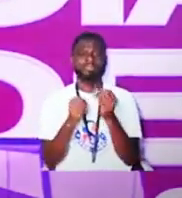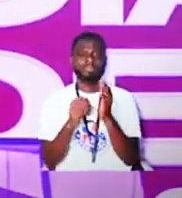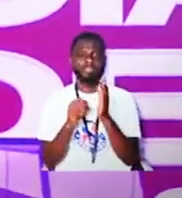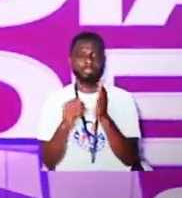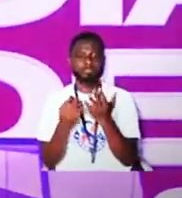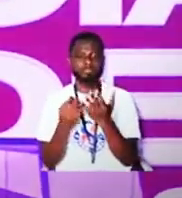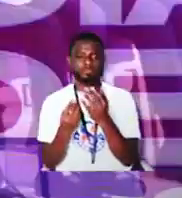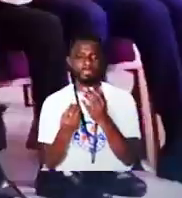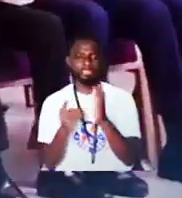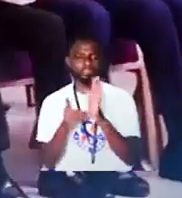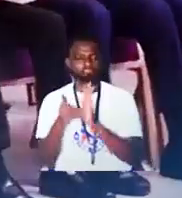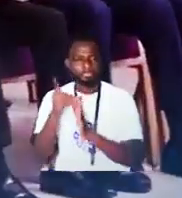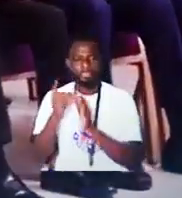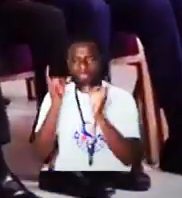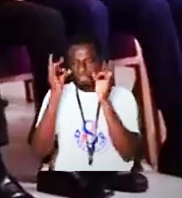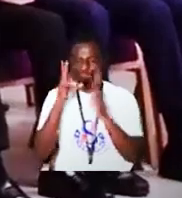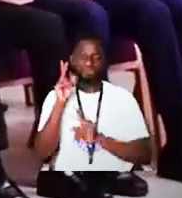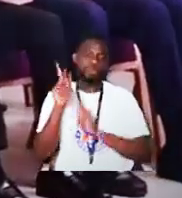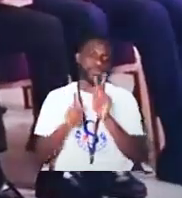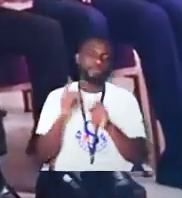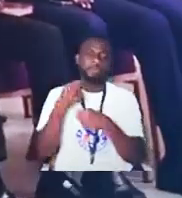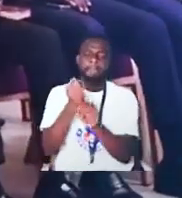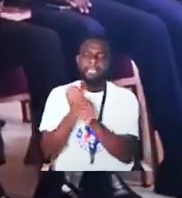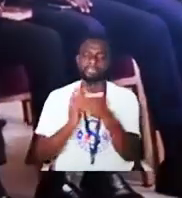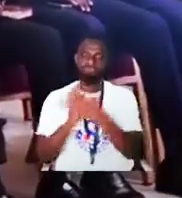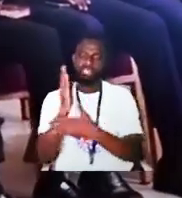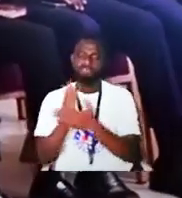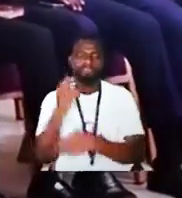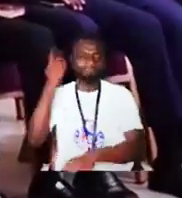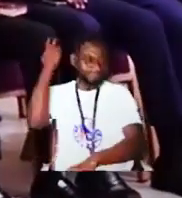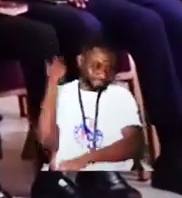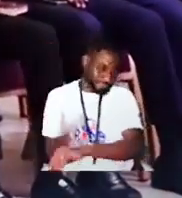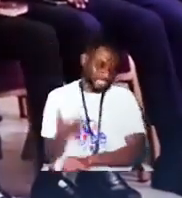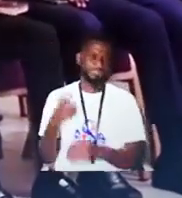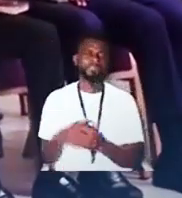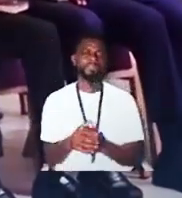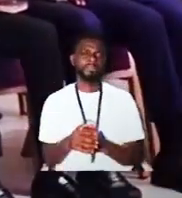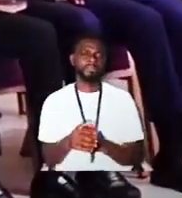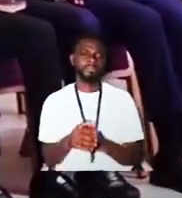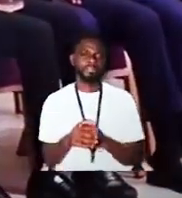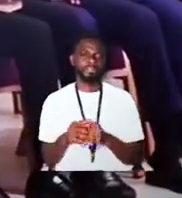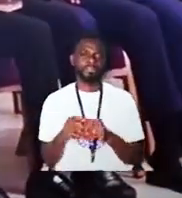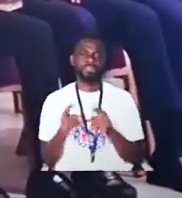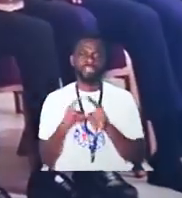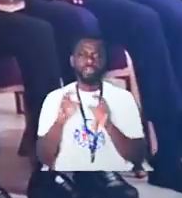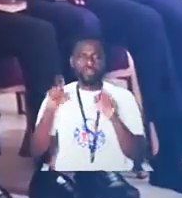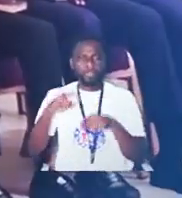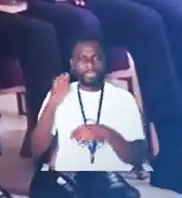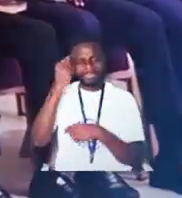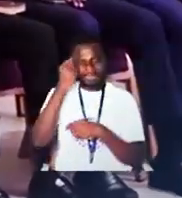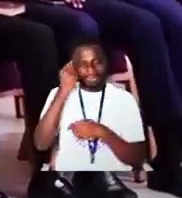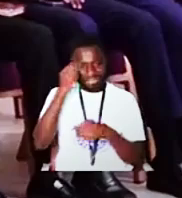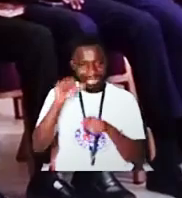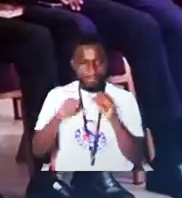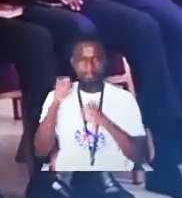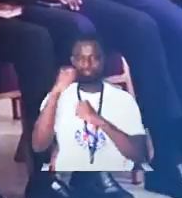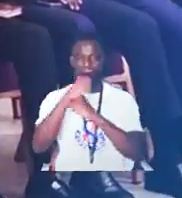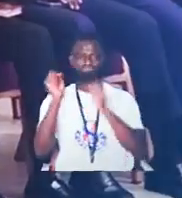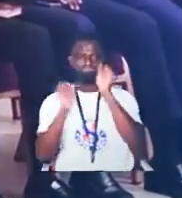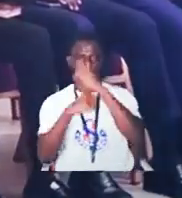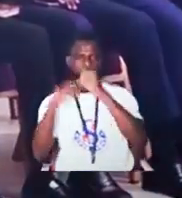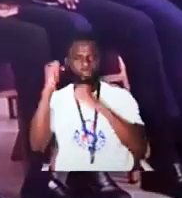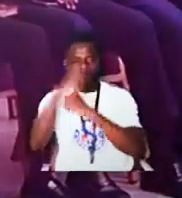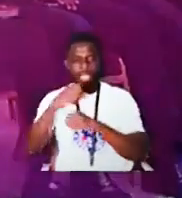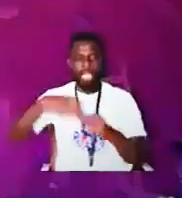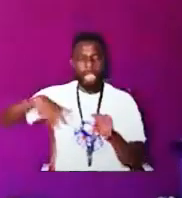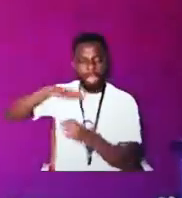and it makes righteousness very difficult. So we must be concerned about the structures that are around us